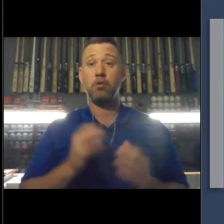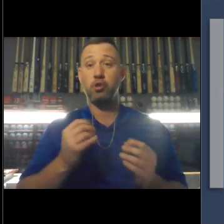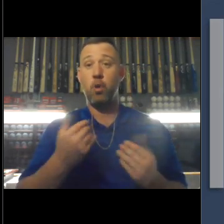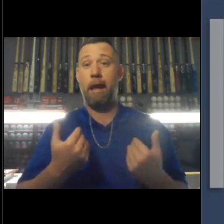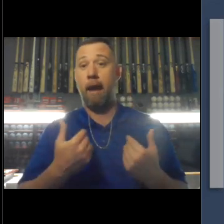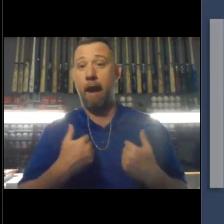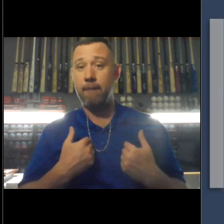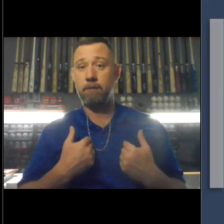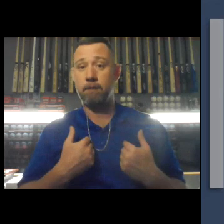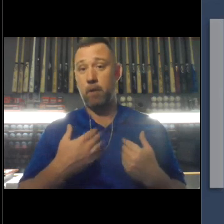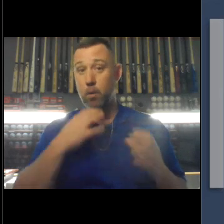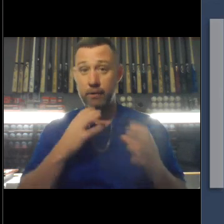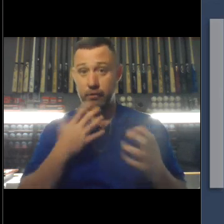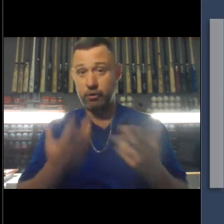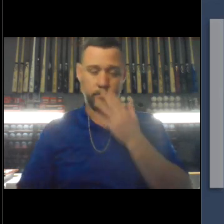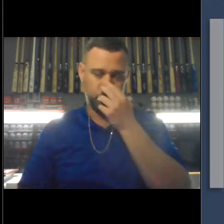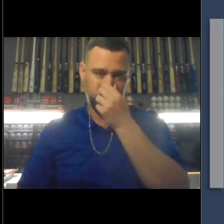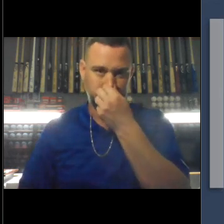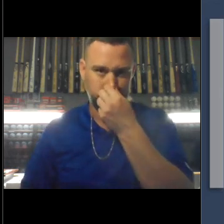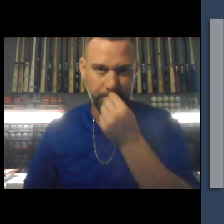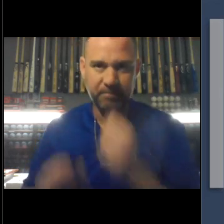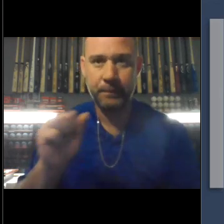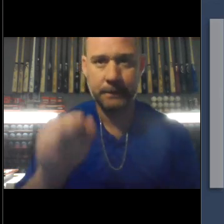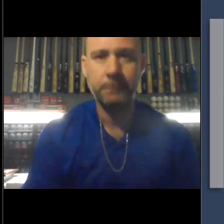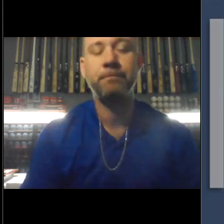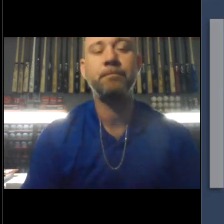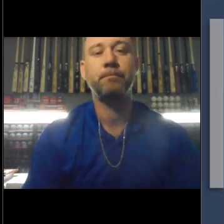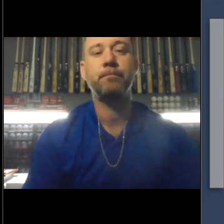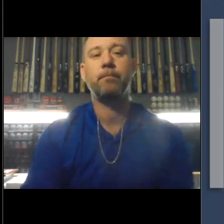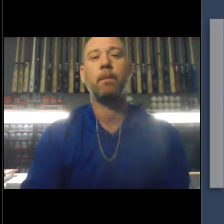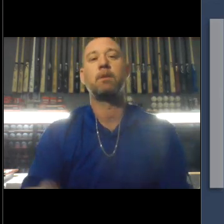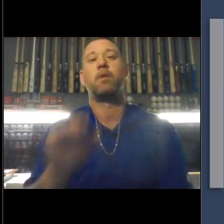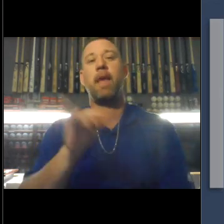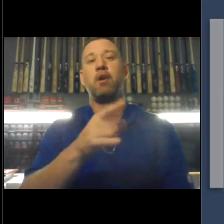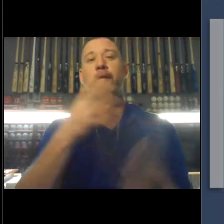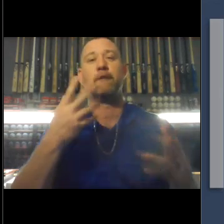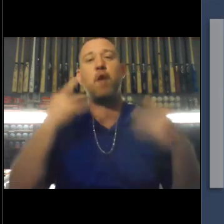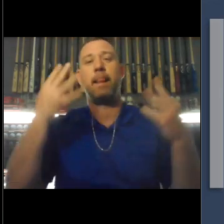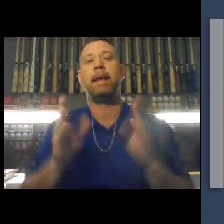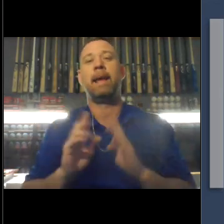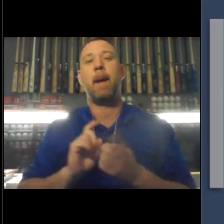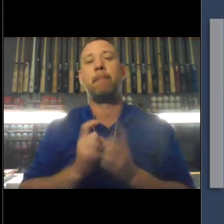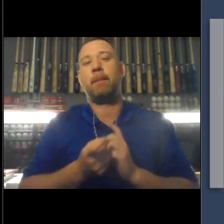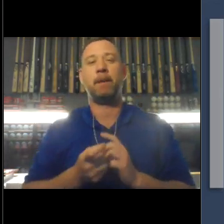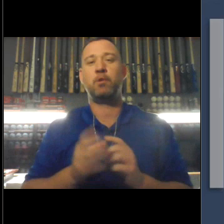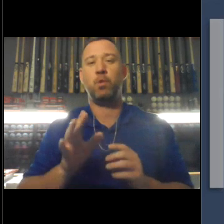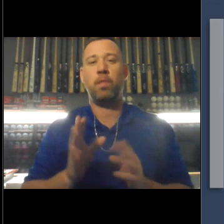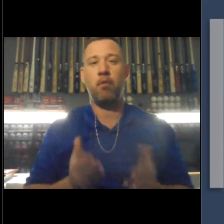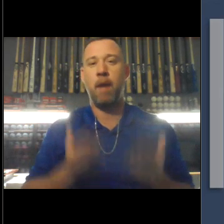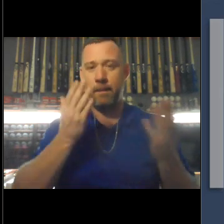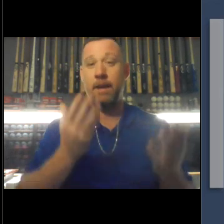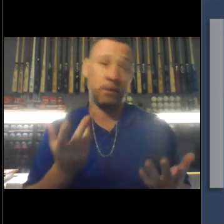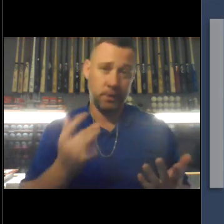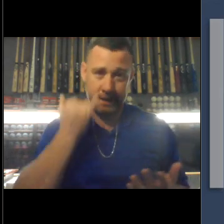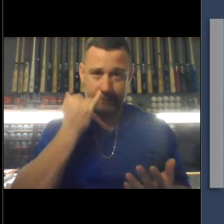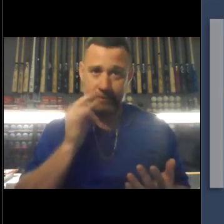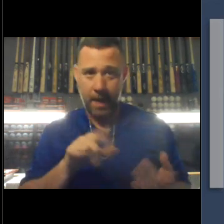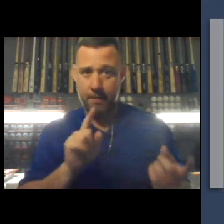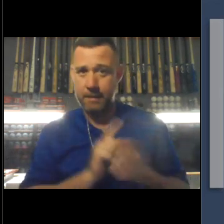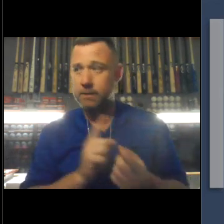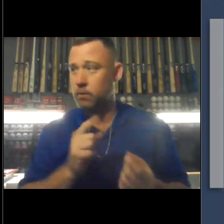communicated effectively? Yes. Is that your friendly amendment to the recommendation? If that meets with